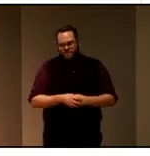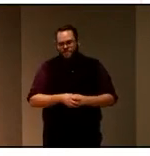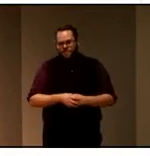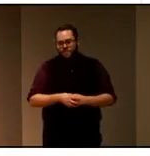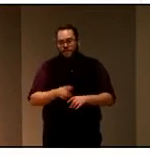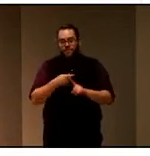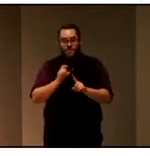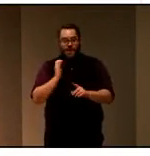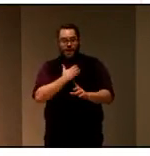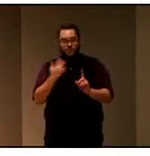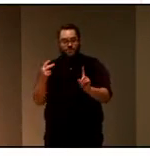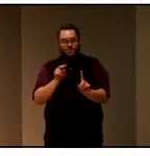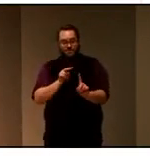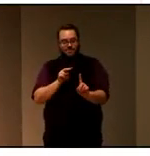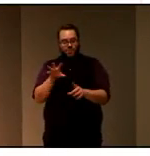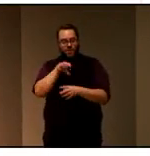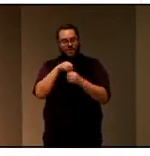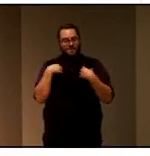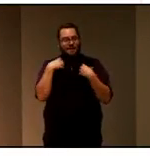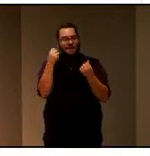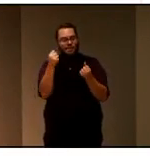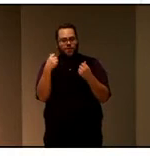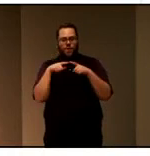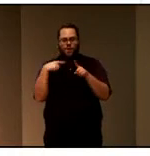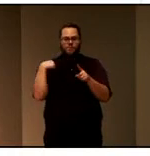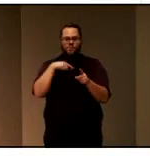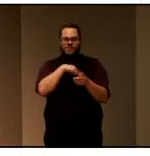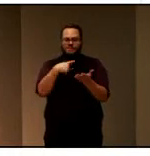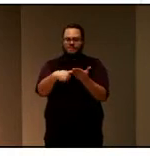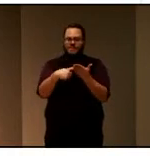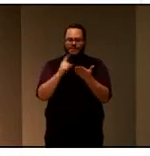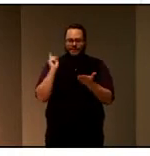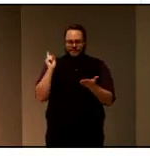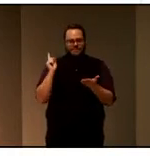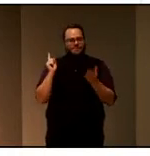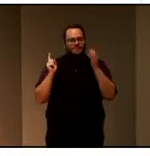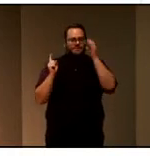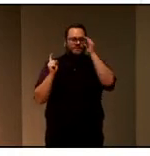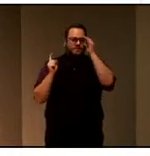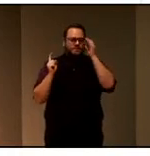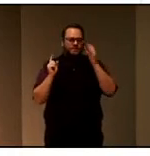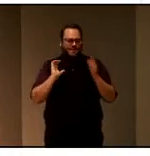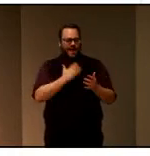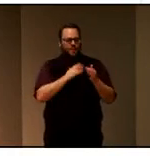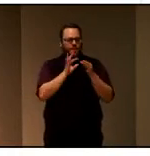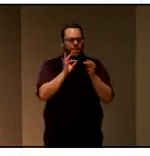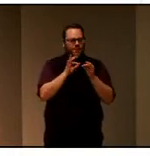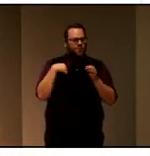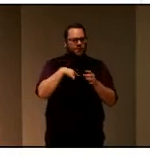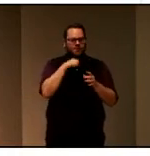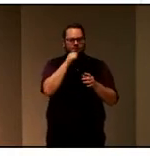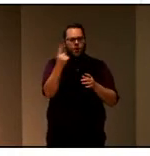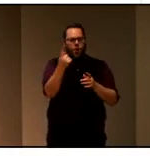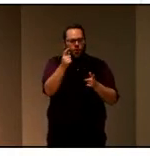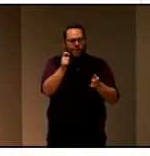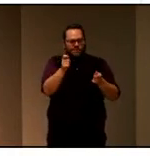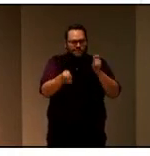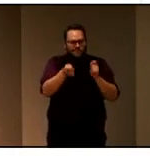from our standpoint within health as we talk about this, we're not always tailoring our message for action.